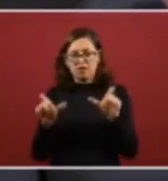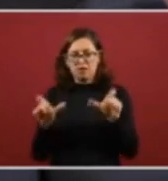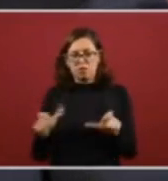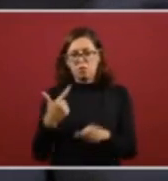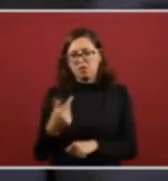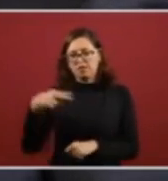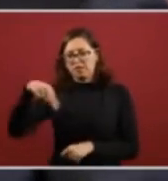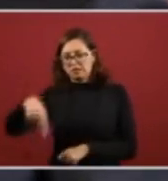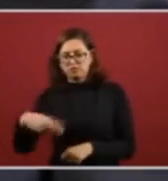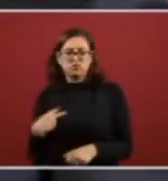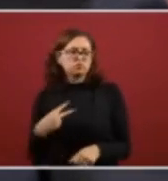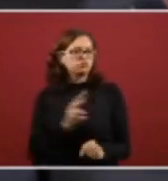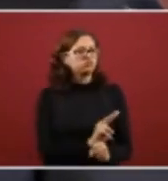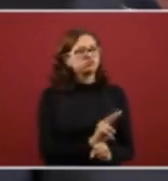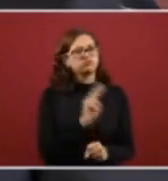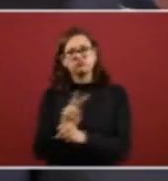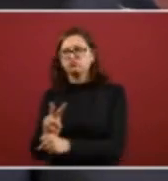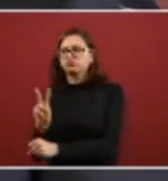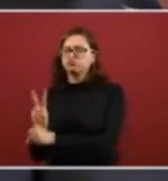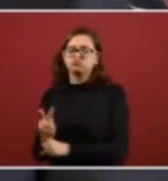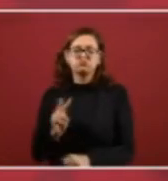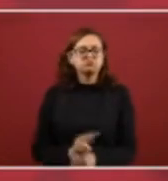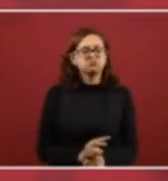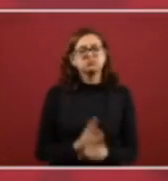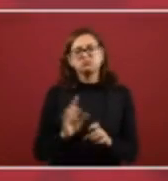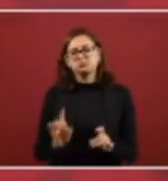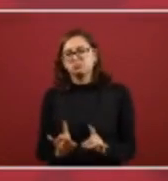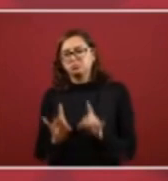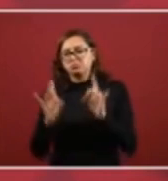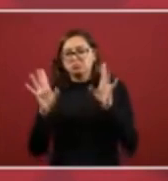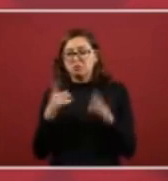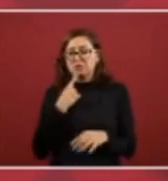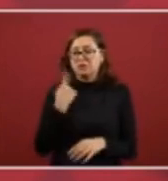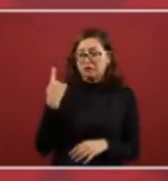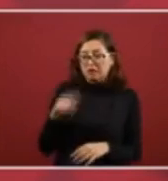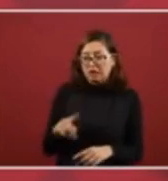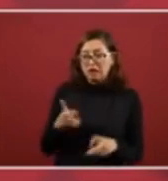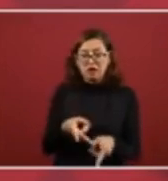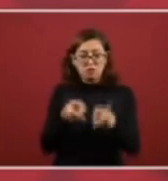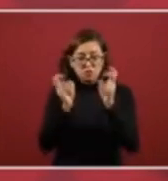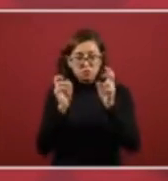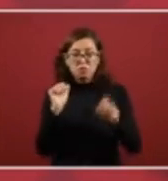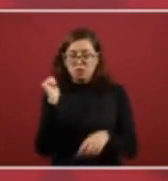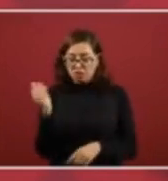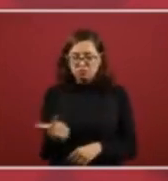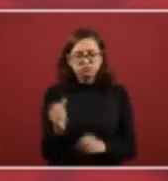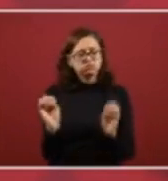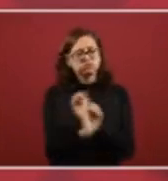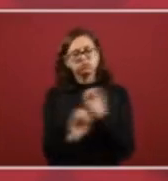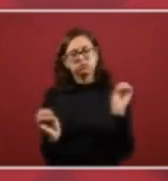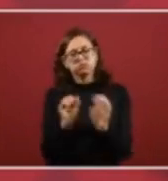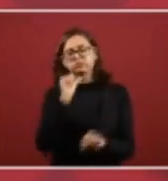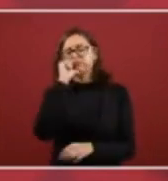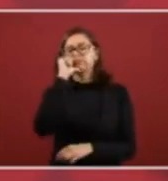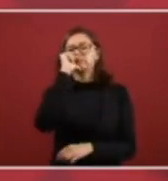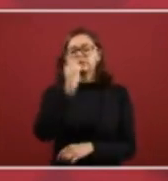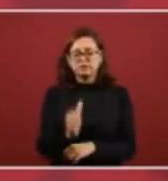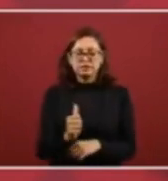area of Ixtlalpan, in neither event did we have any injury for the